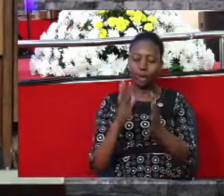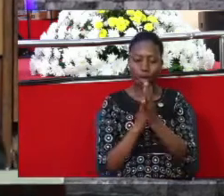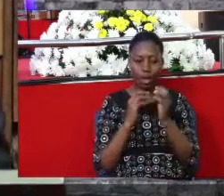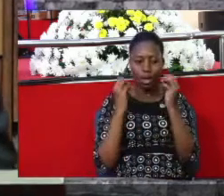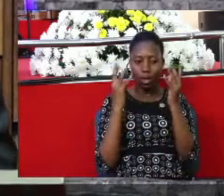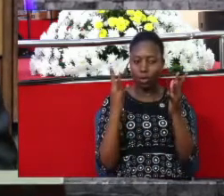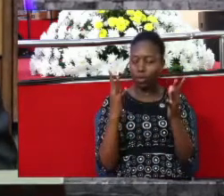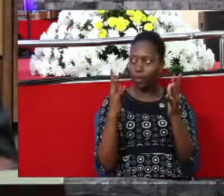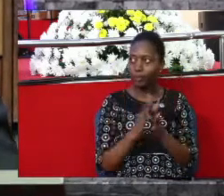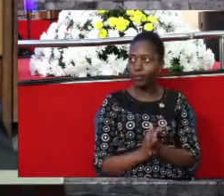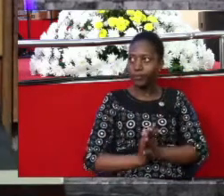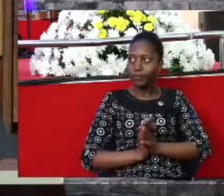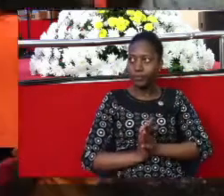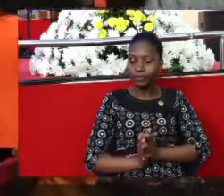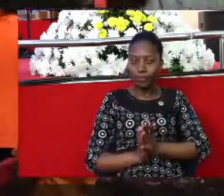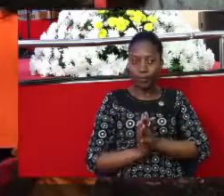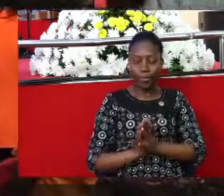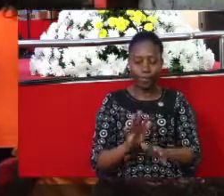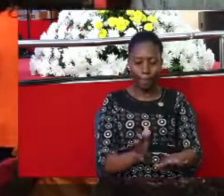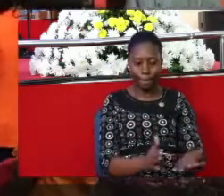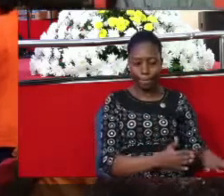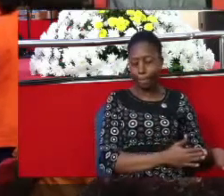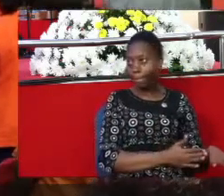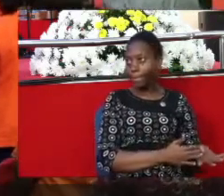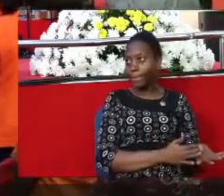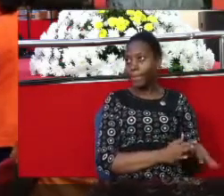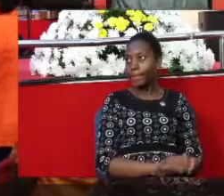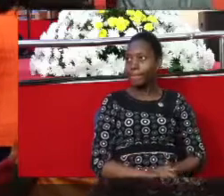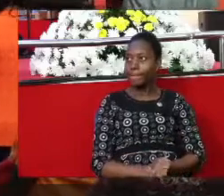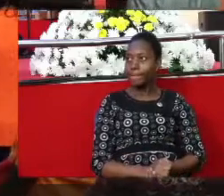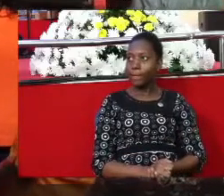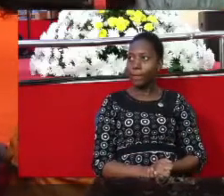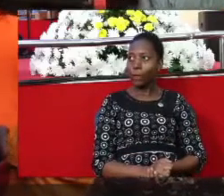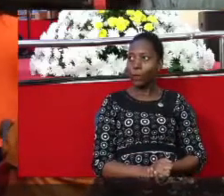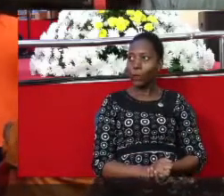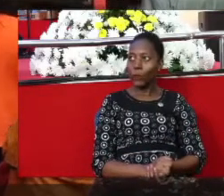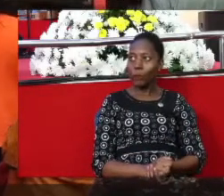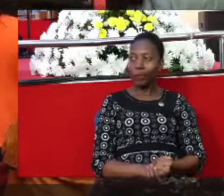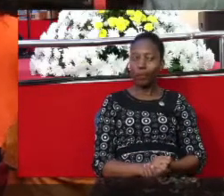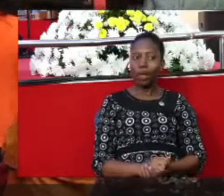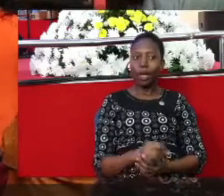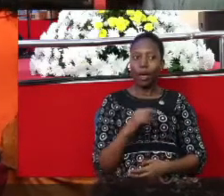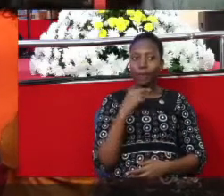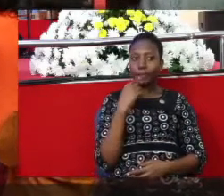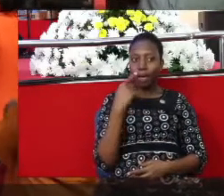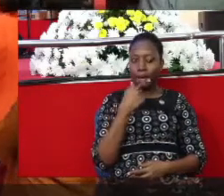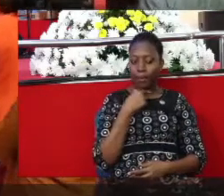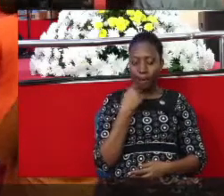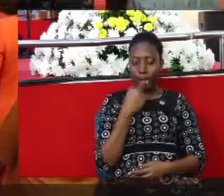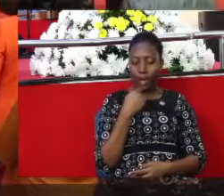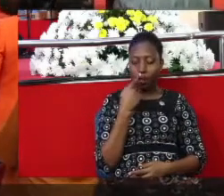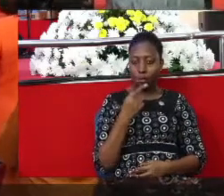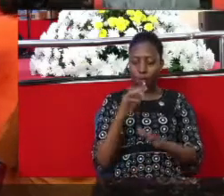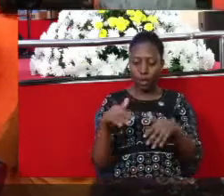Hallelujah. Whoa, Proverbs 22 and verse 9. He who has a generous eye will be blessed. For